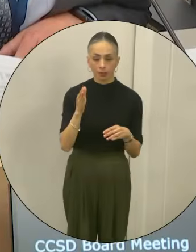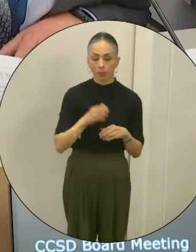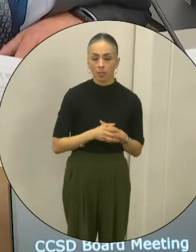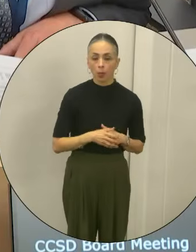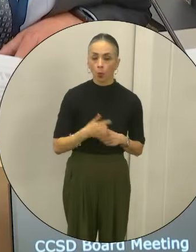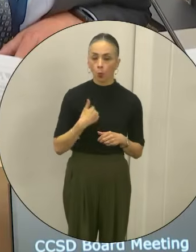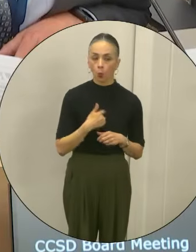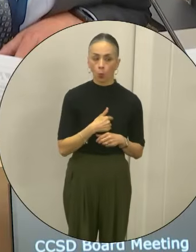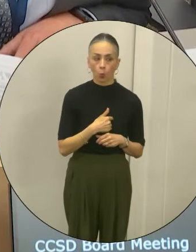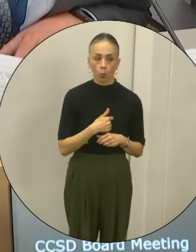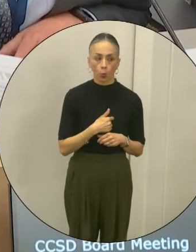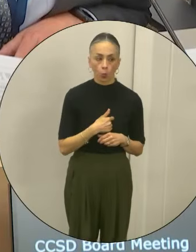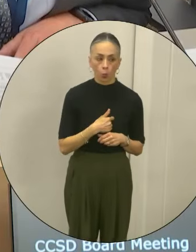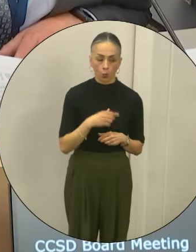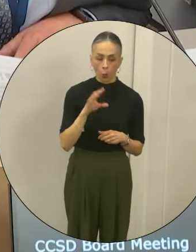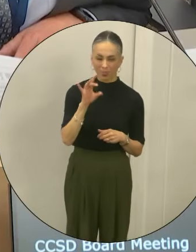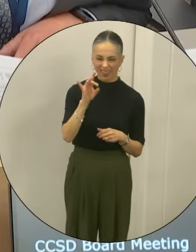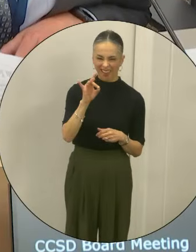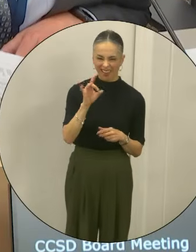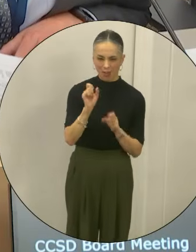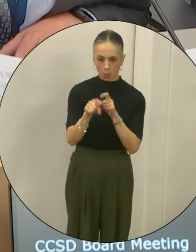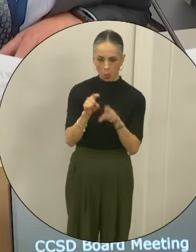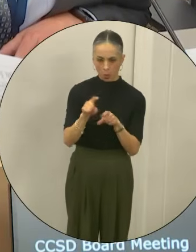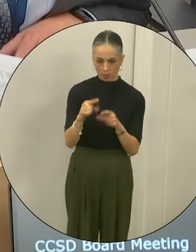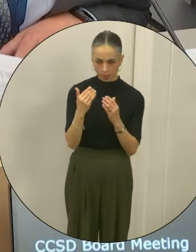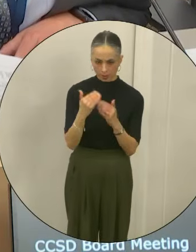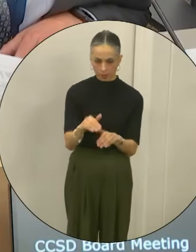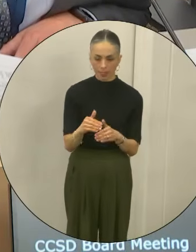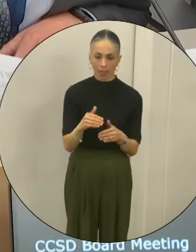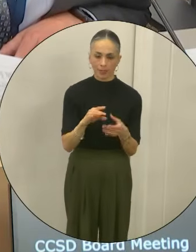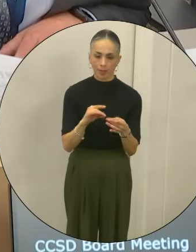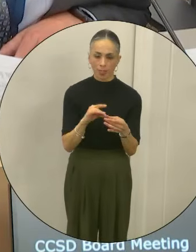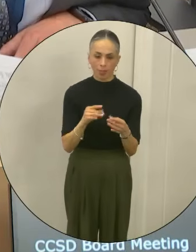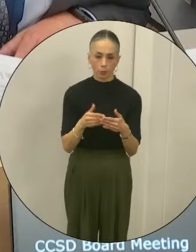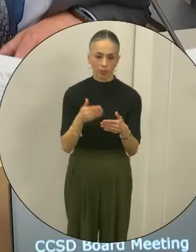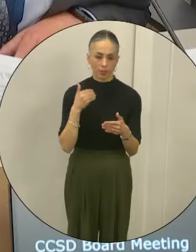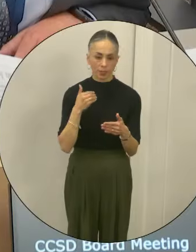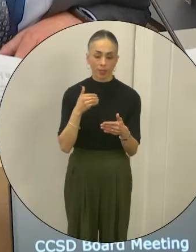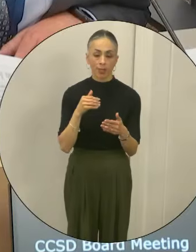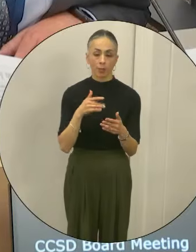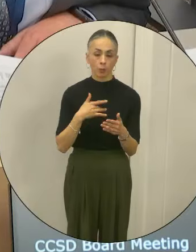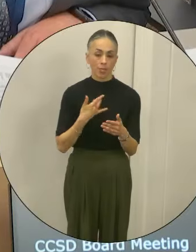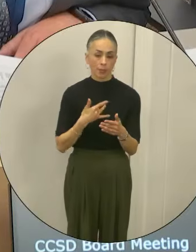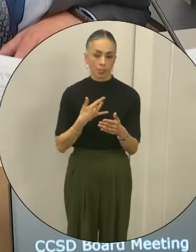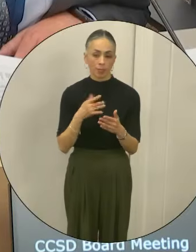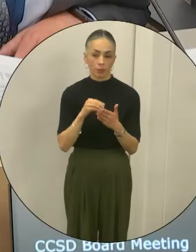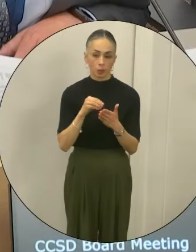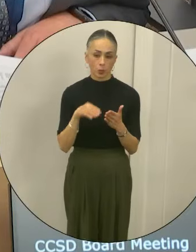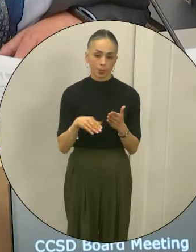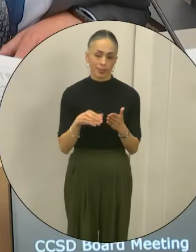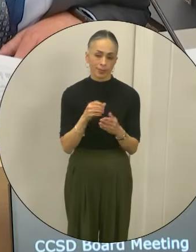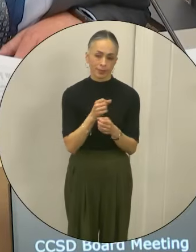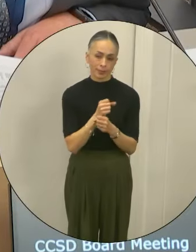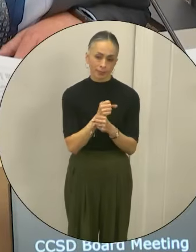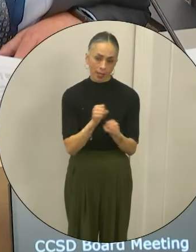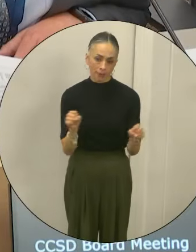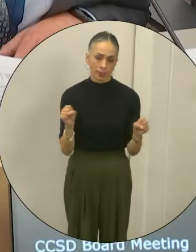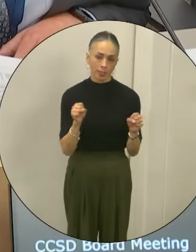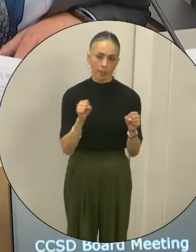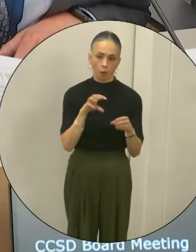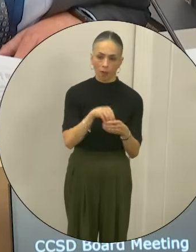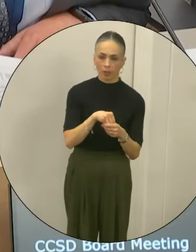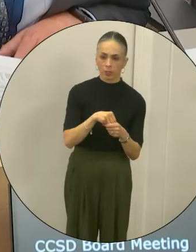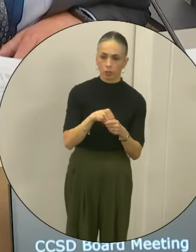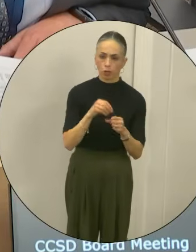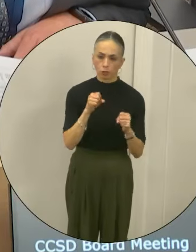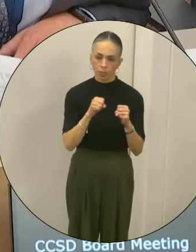we were looking at those 8 specific questions. Okay. As mentioned previously, the perceptions of student safety were also part of a previous strategic plan